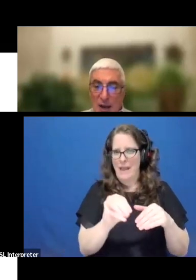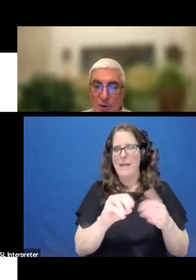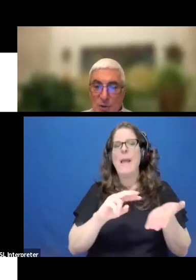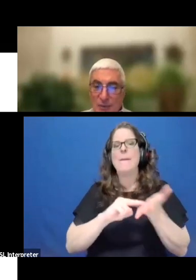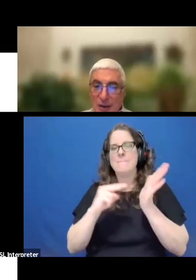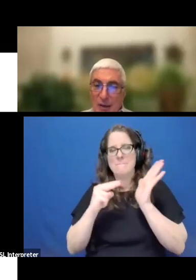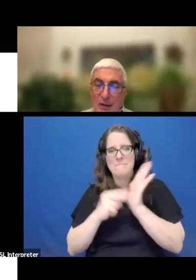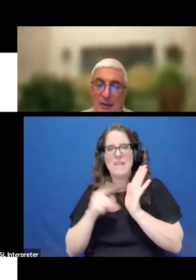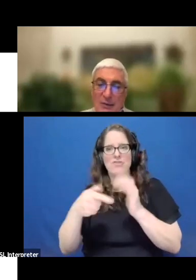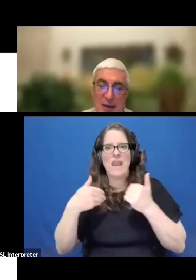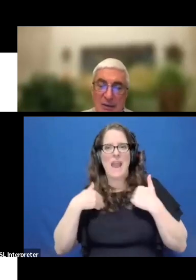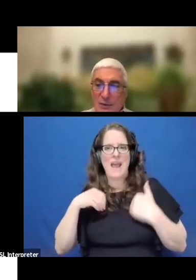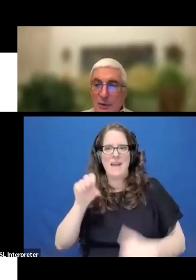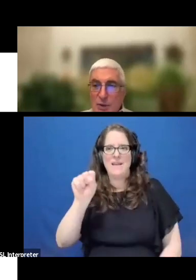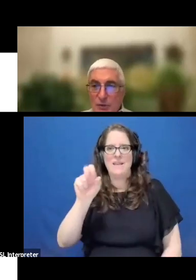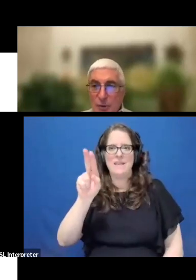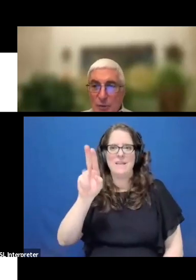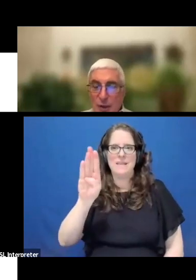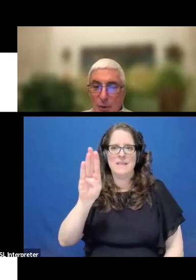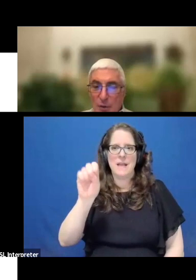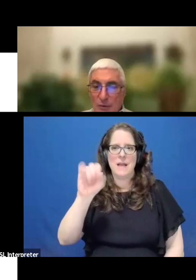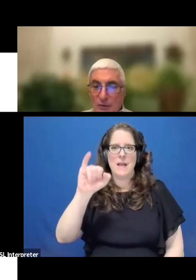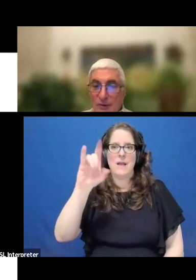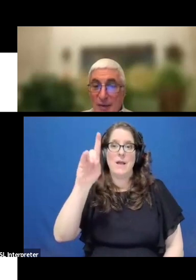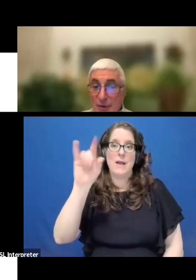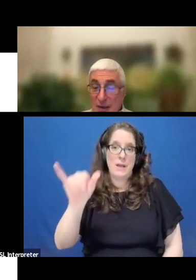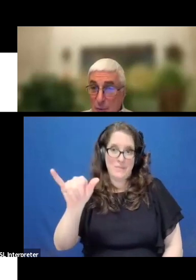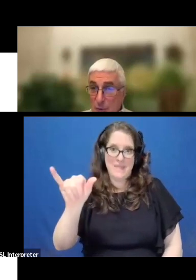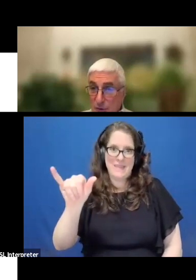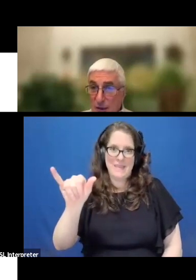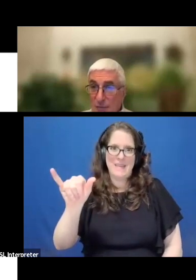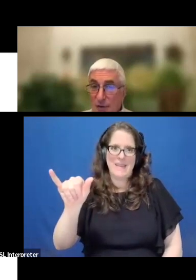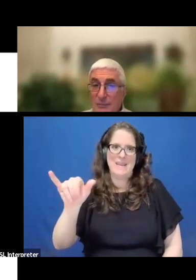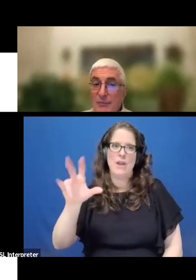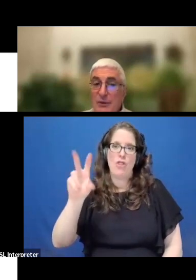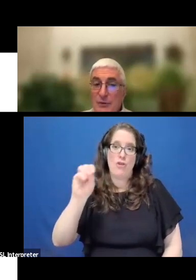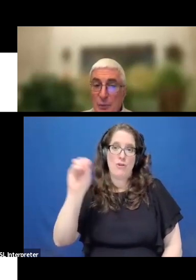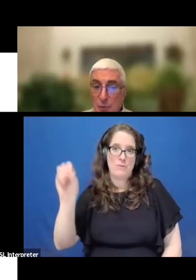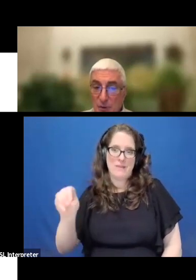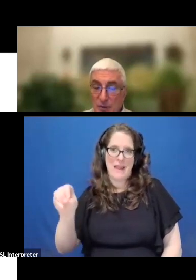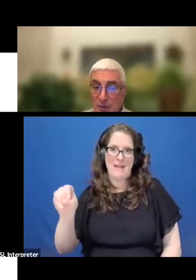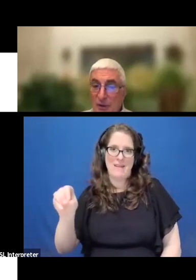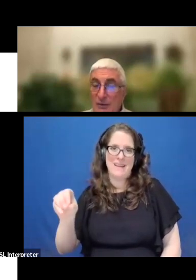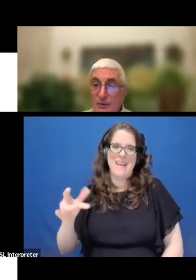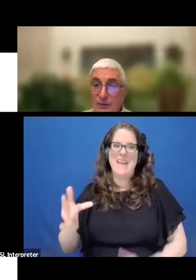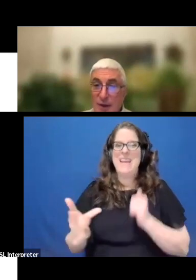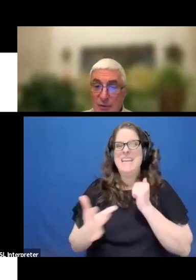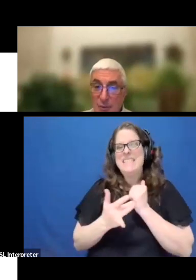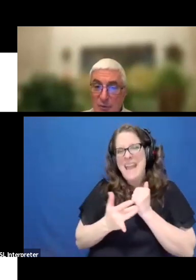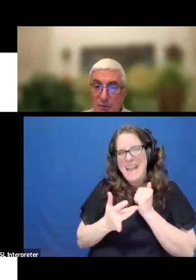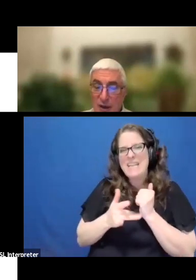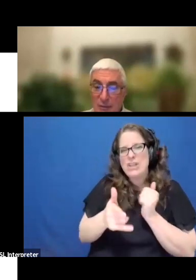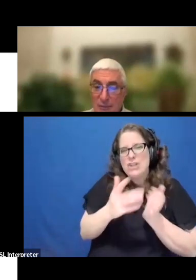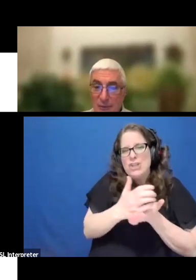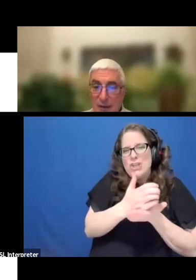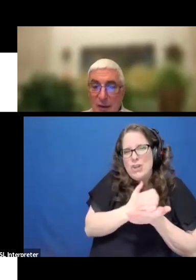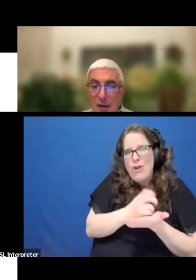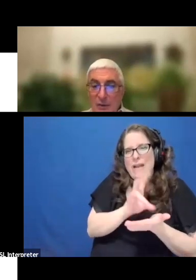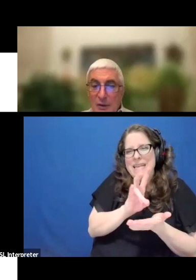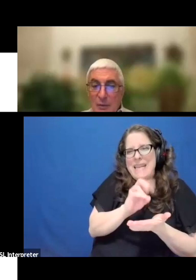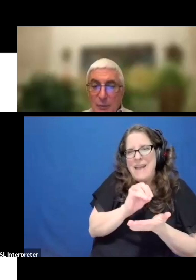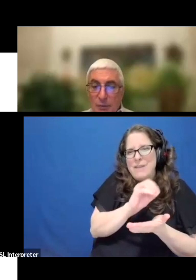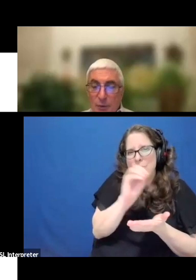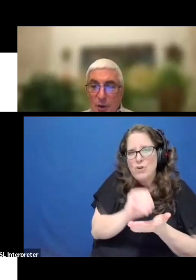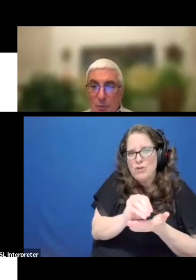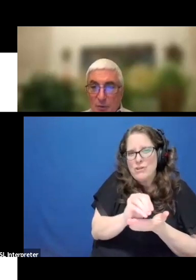of the wage. Technically, she's only earning 70% of it because her productivity is 70%.